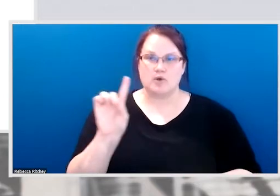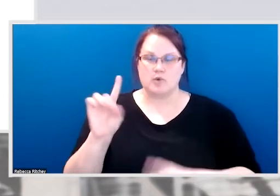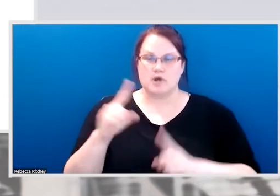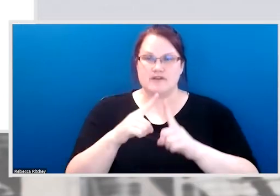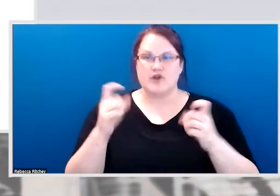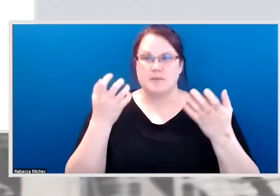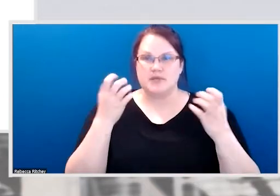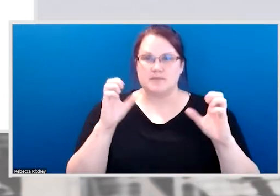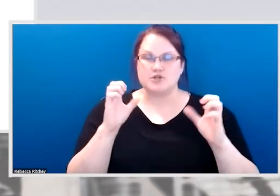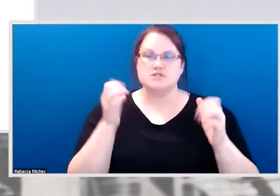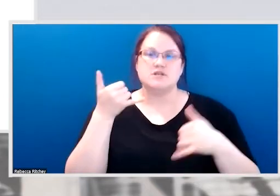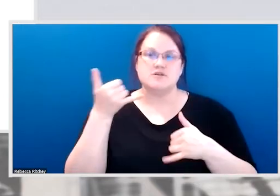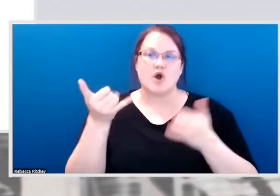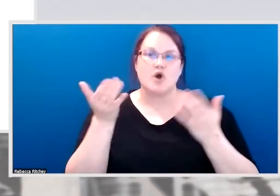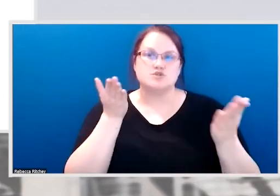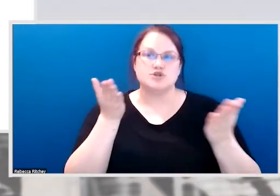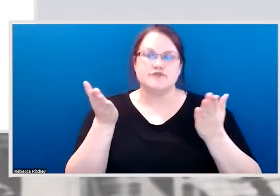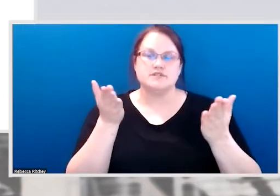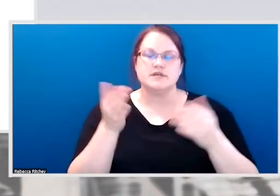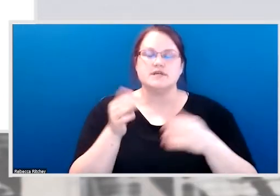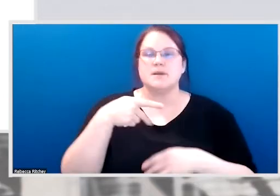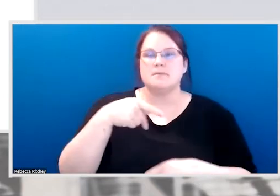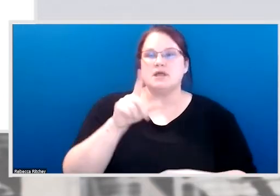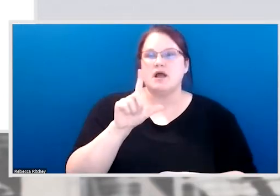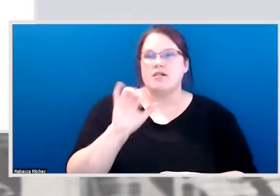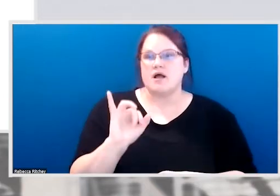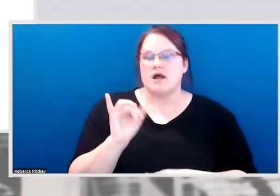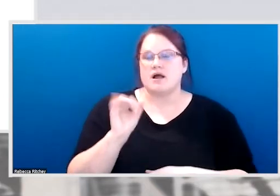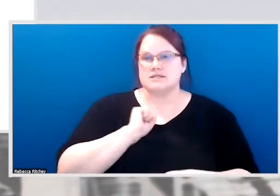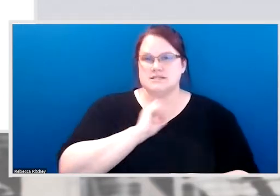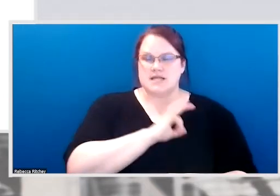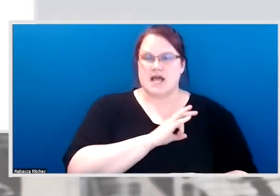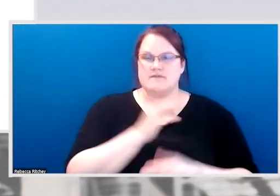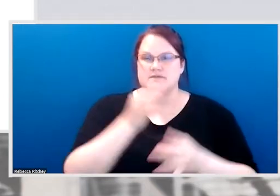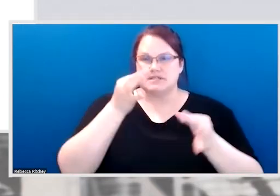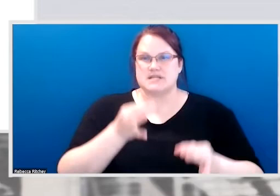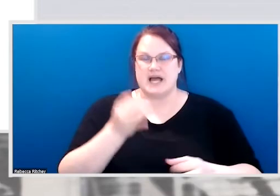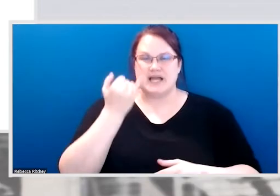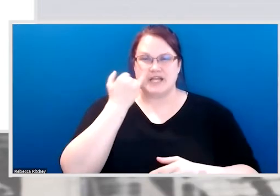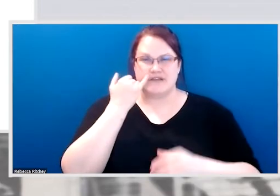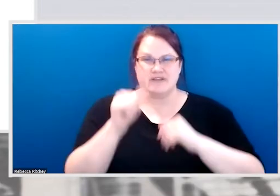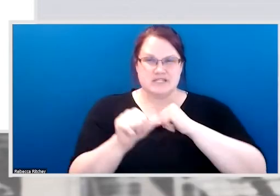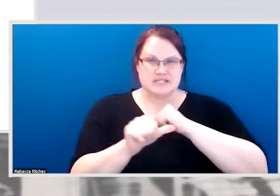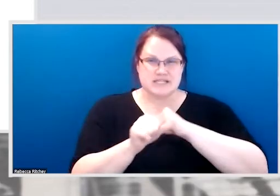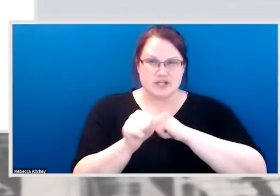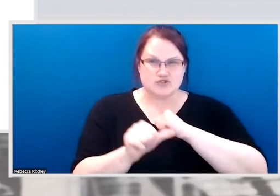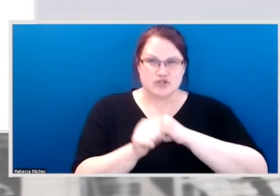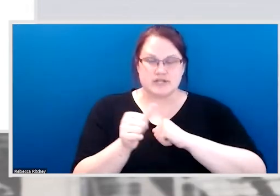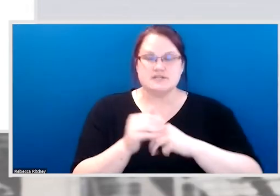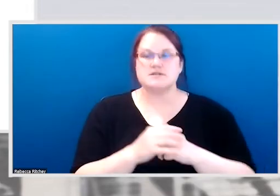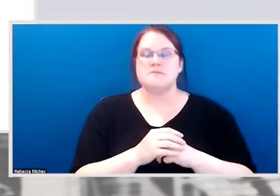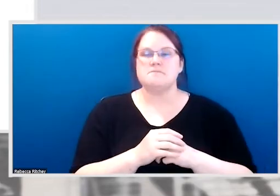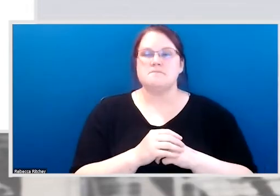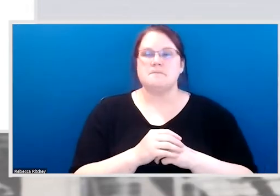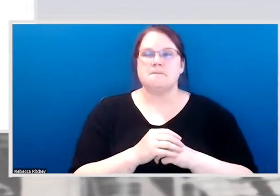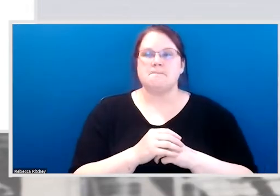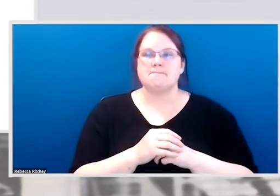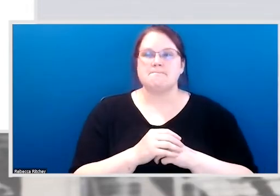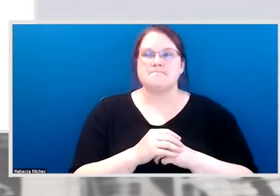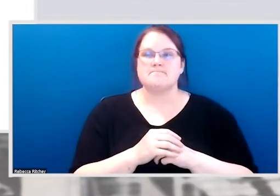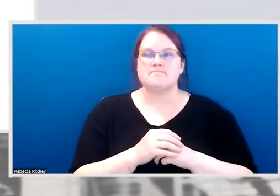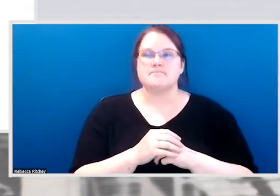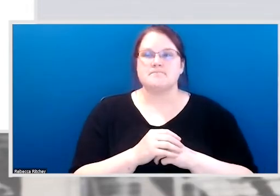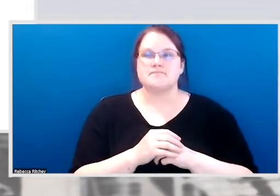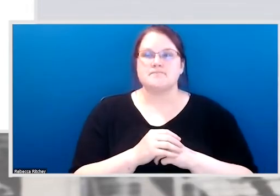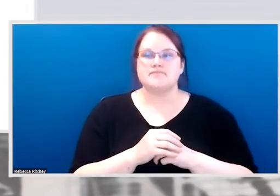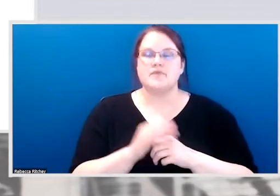emergency call services. From there, PLI staff determine whether the structure is imminently dangerous, and then